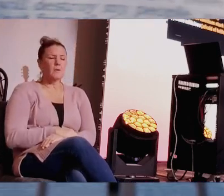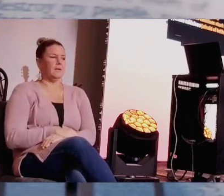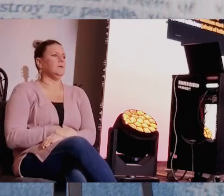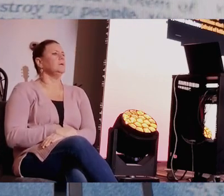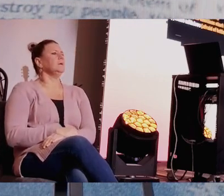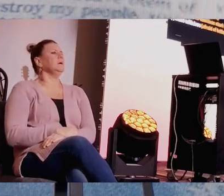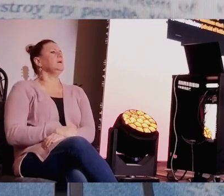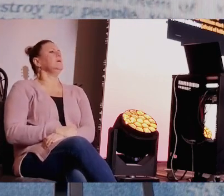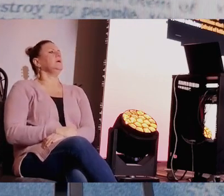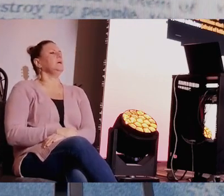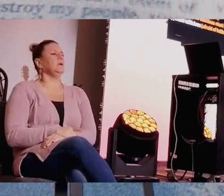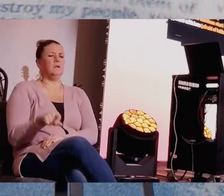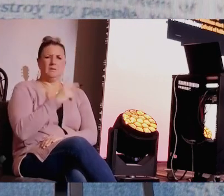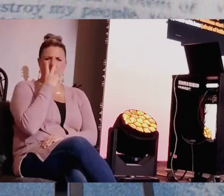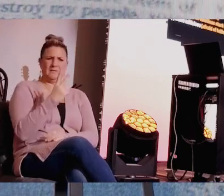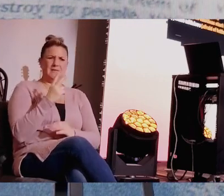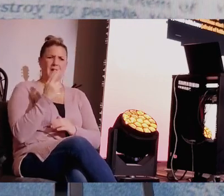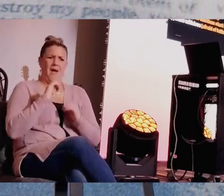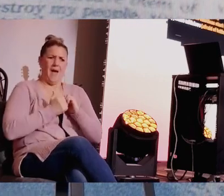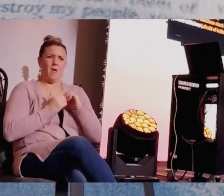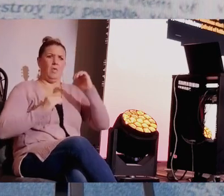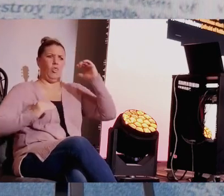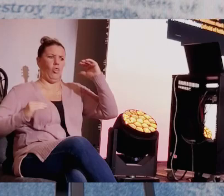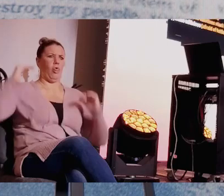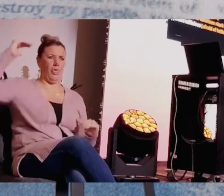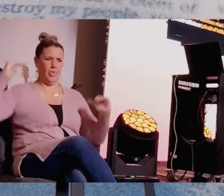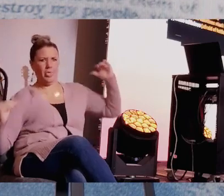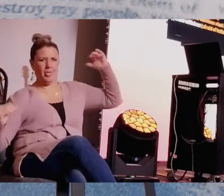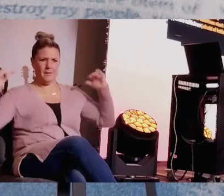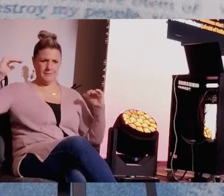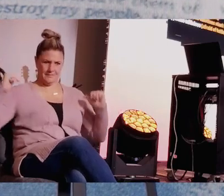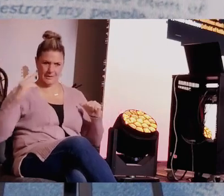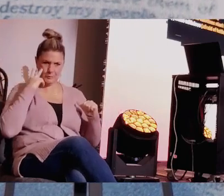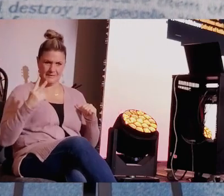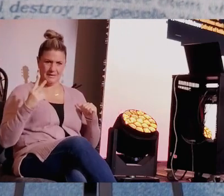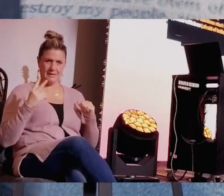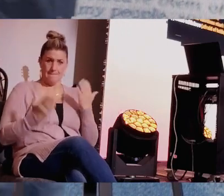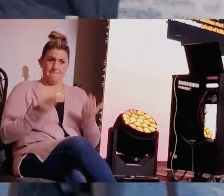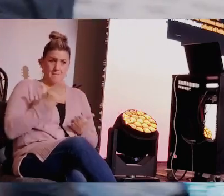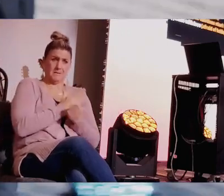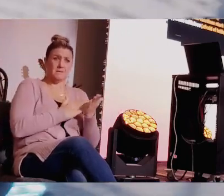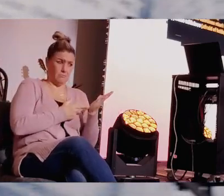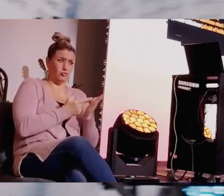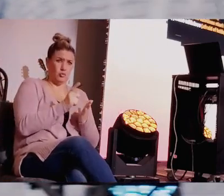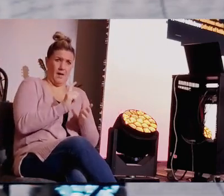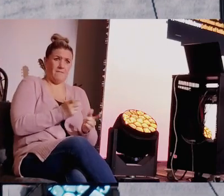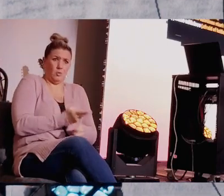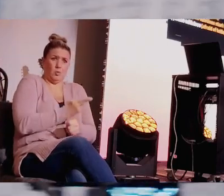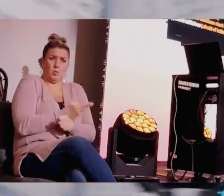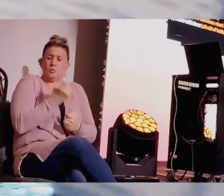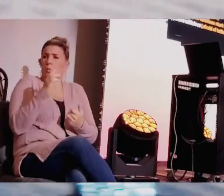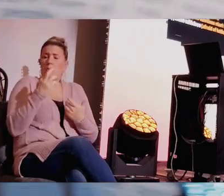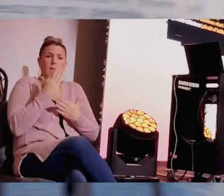Okay. Do y'all see the imbalance as I talk through this? Can you start to see maybe there's some truth that I need to apply today? Or